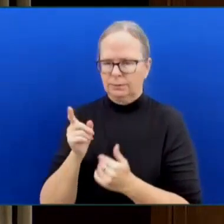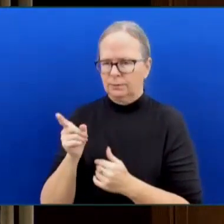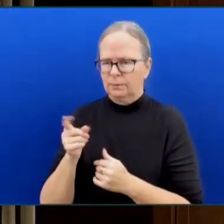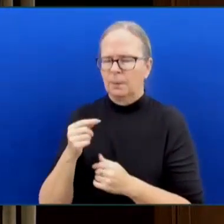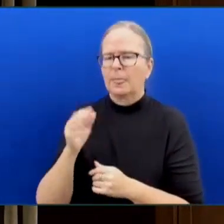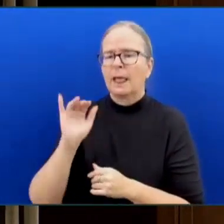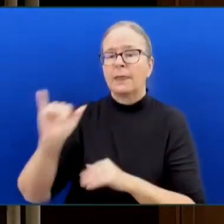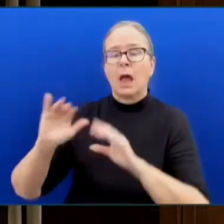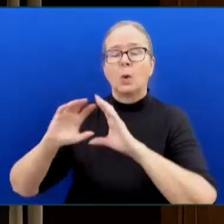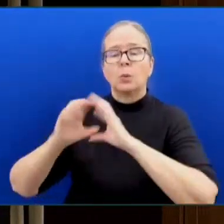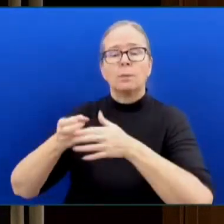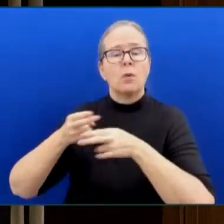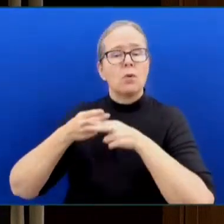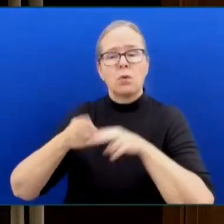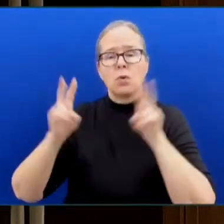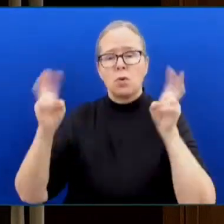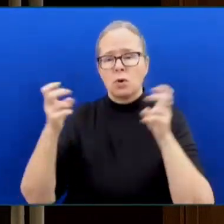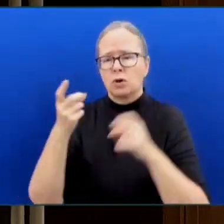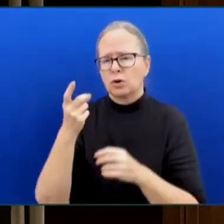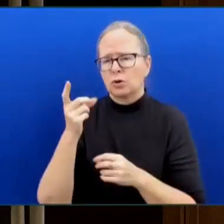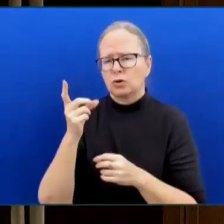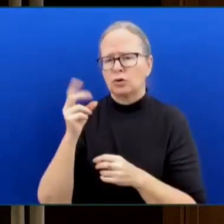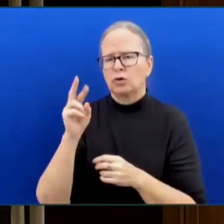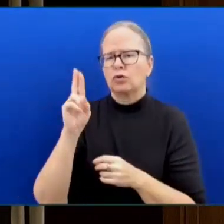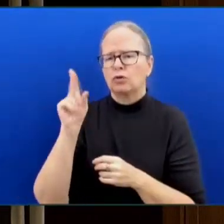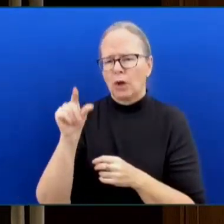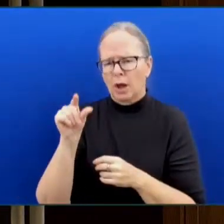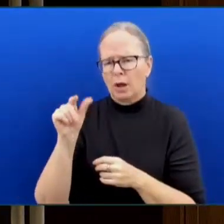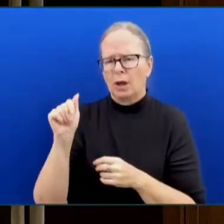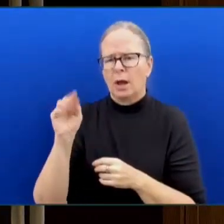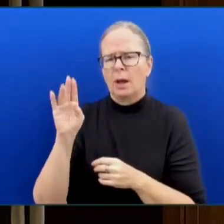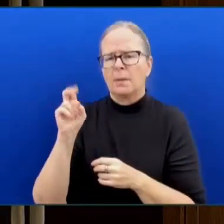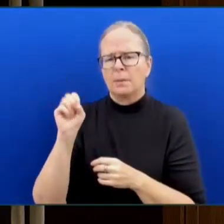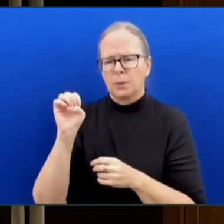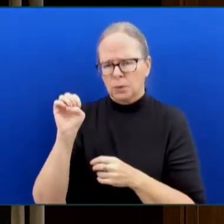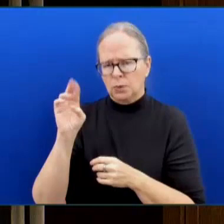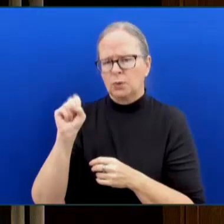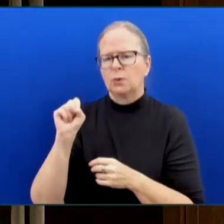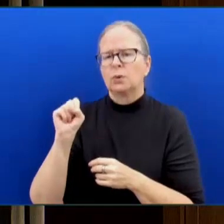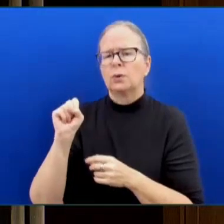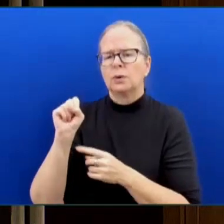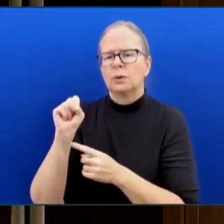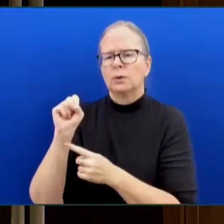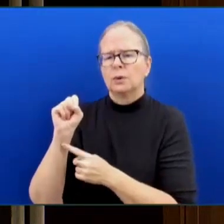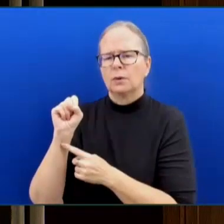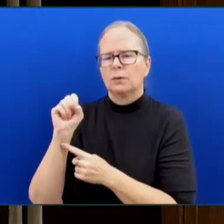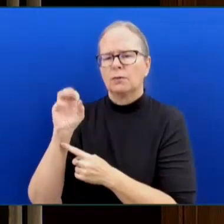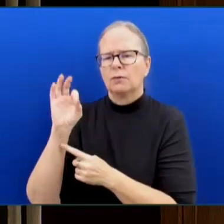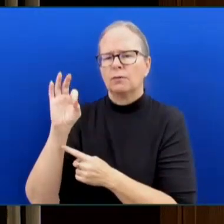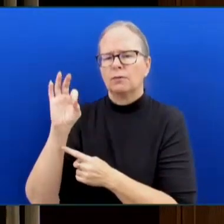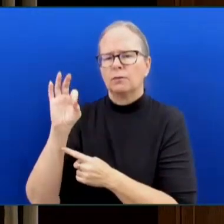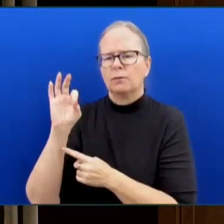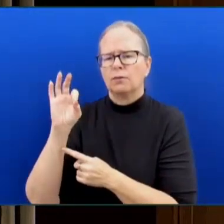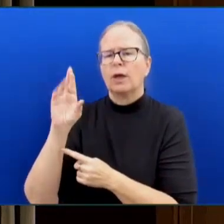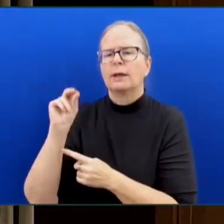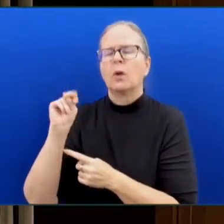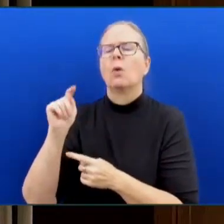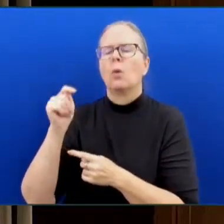an investigation, of course, that relates to allegations of illegal drug